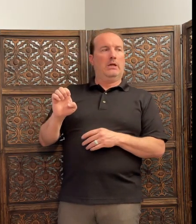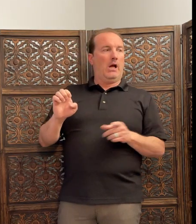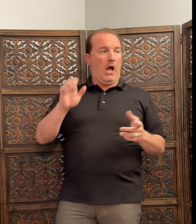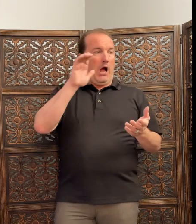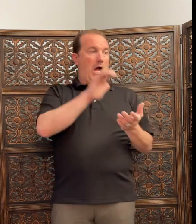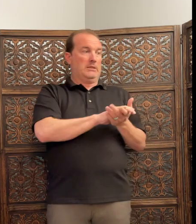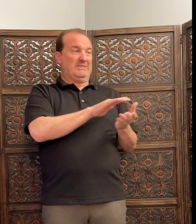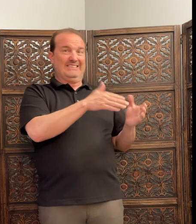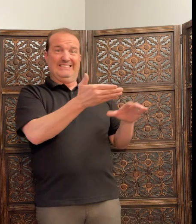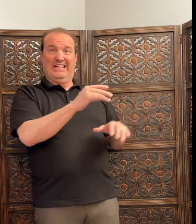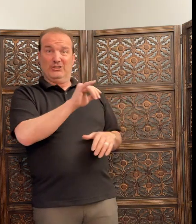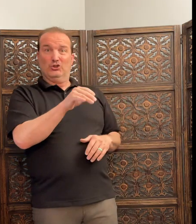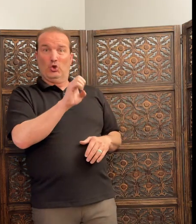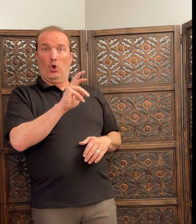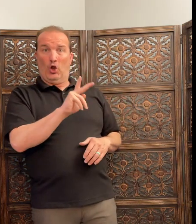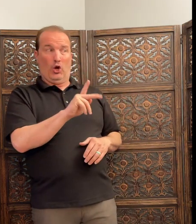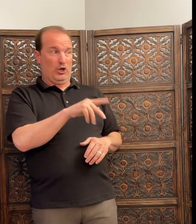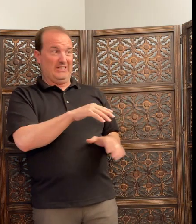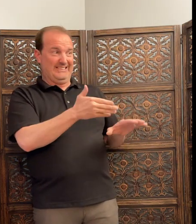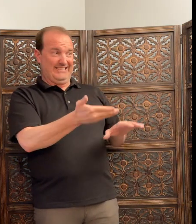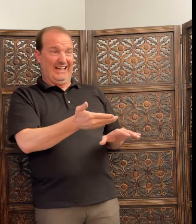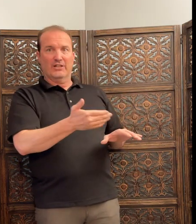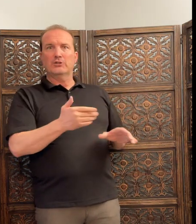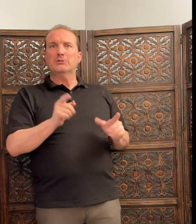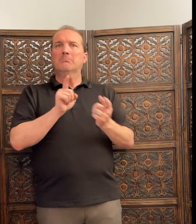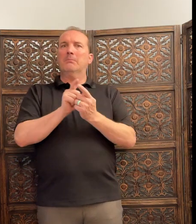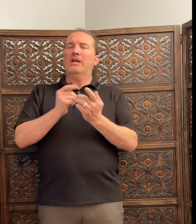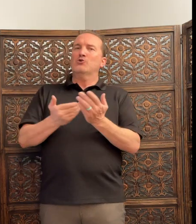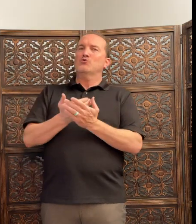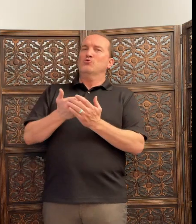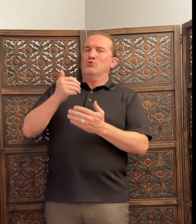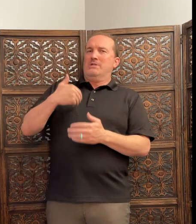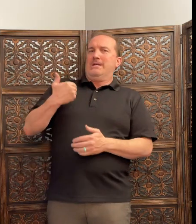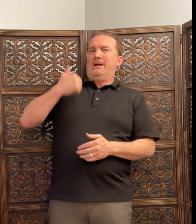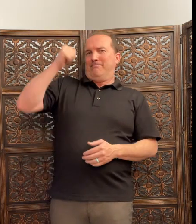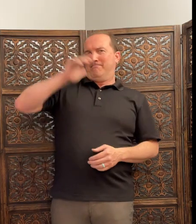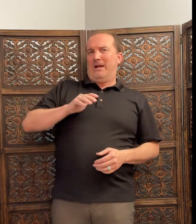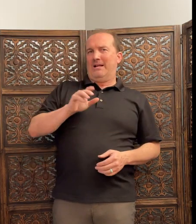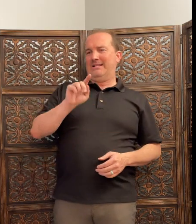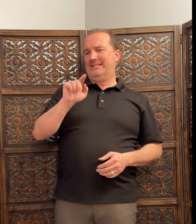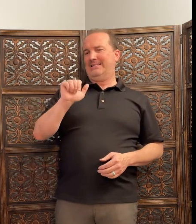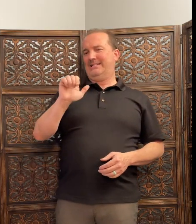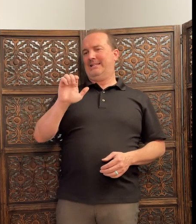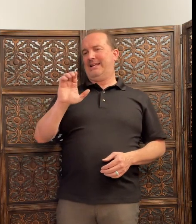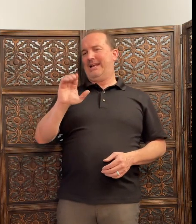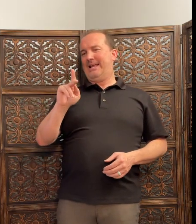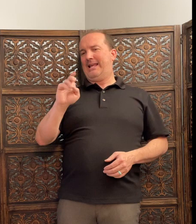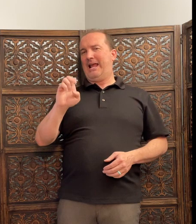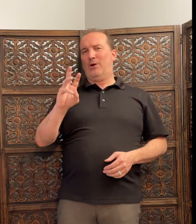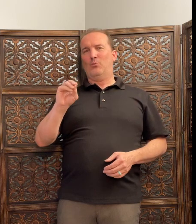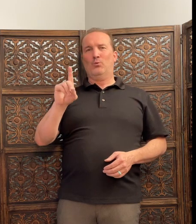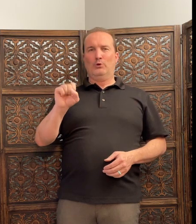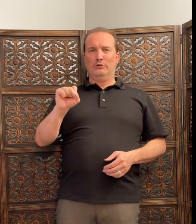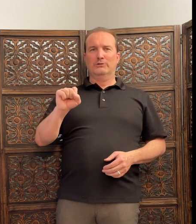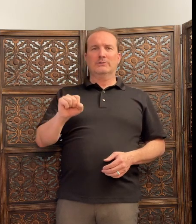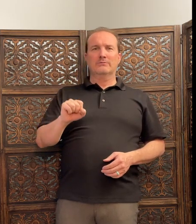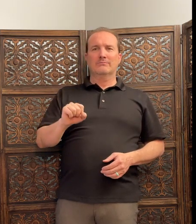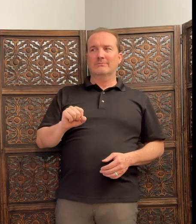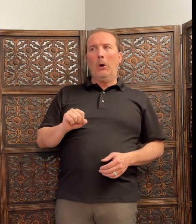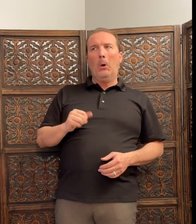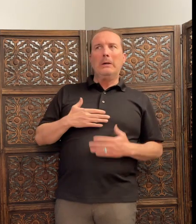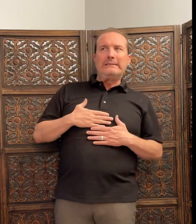her husband, Mayor Joe Clark, dies, she meets a younger man, Tea Cake Woods, and decides to take a chance on love